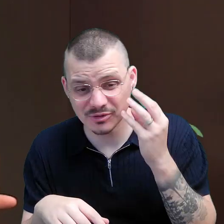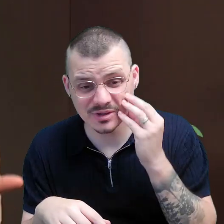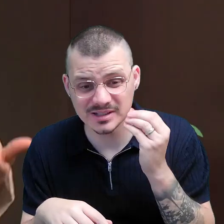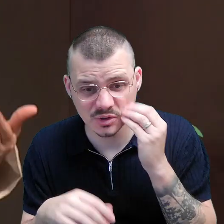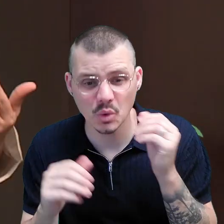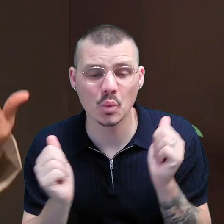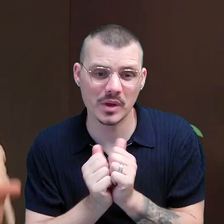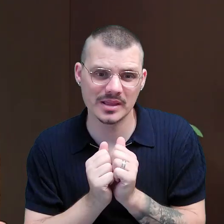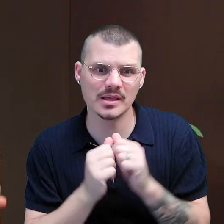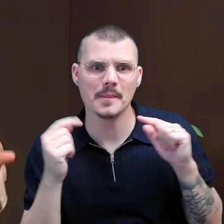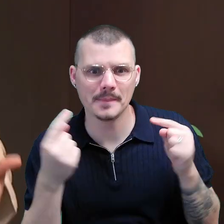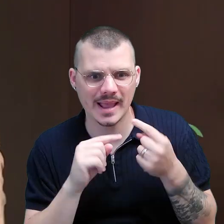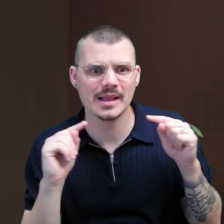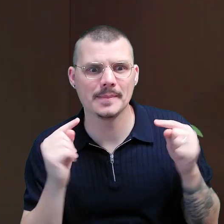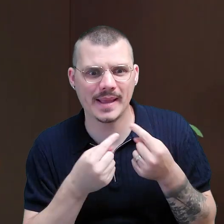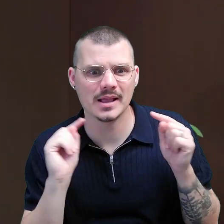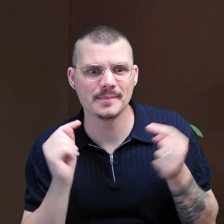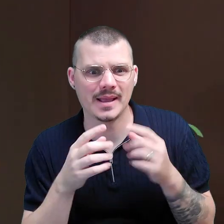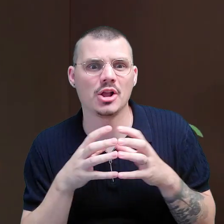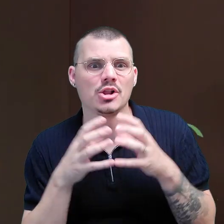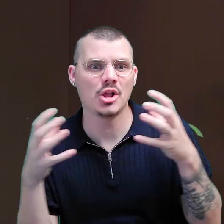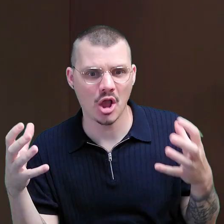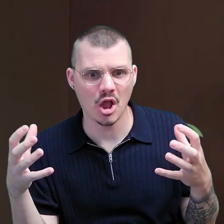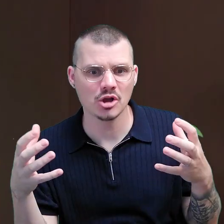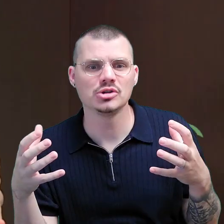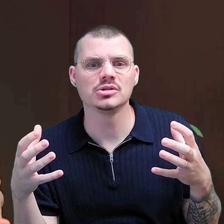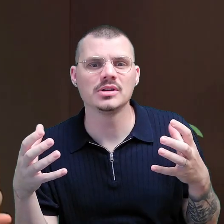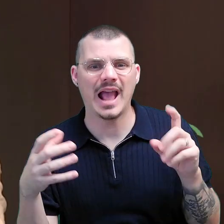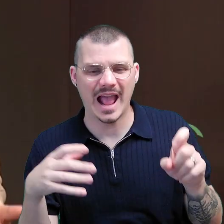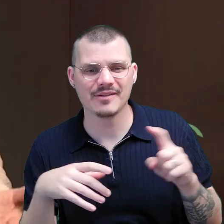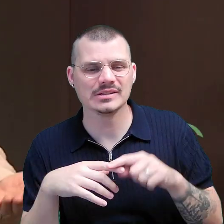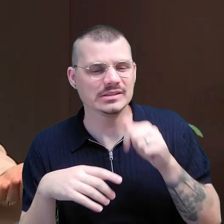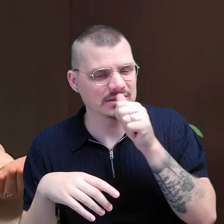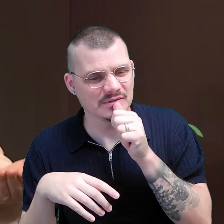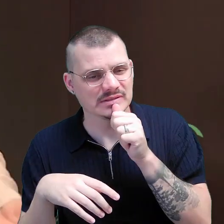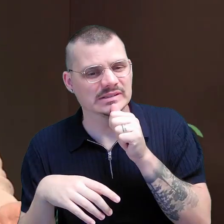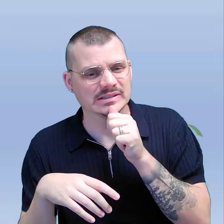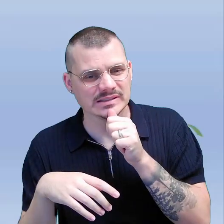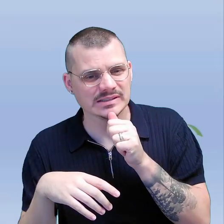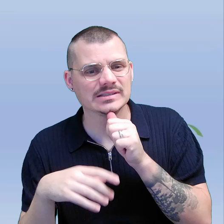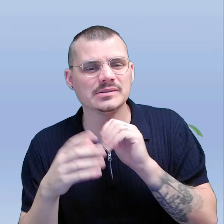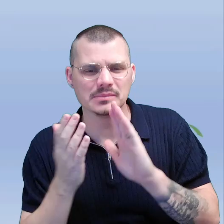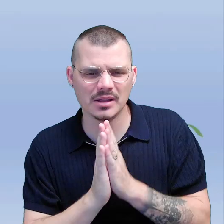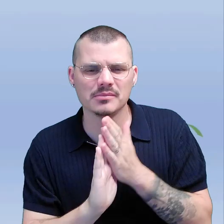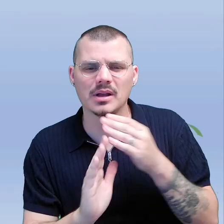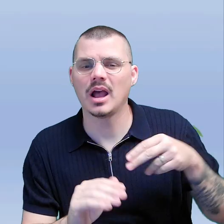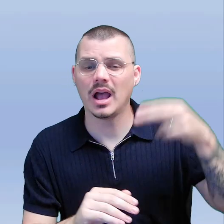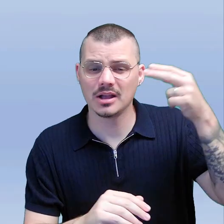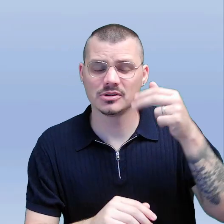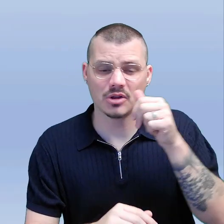experience with being in pain a lot and just having to suffer with it.